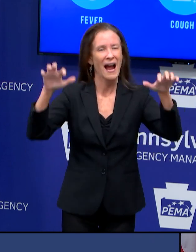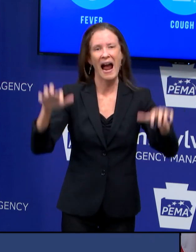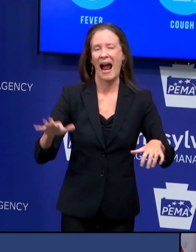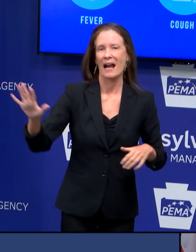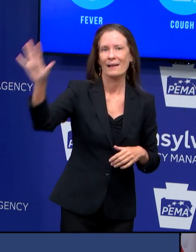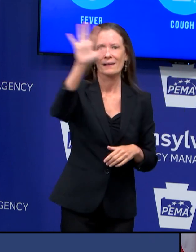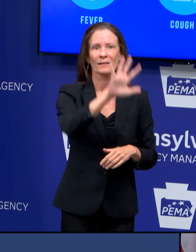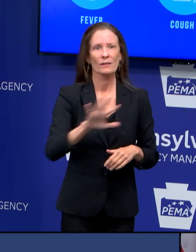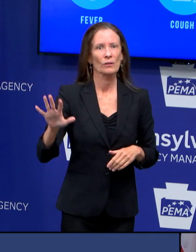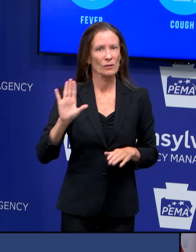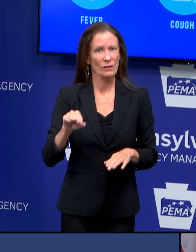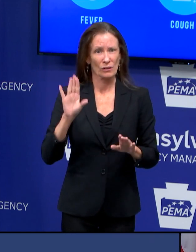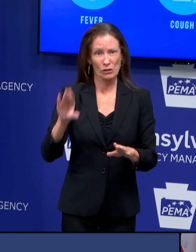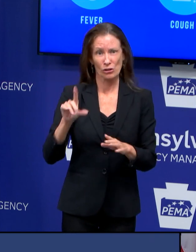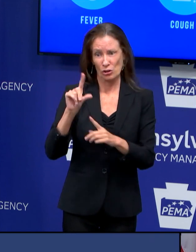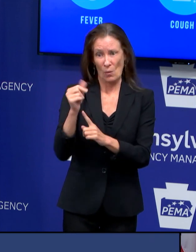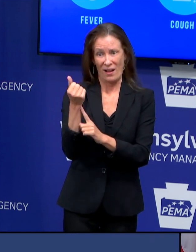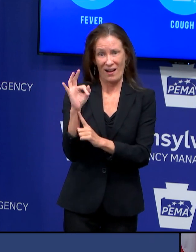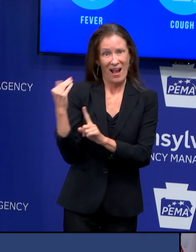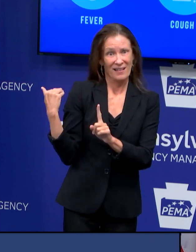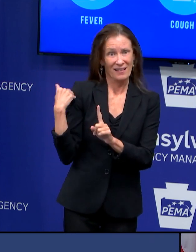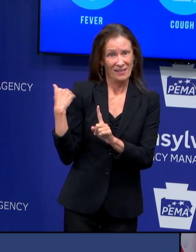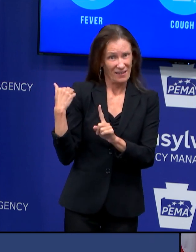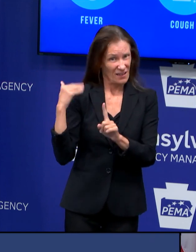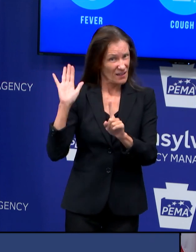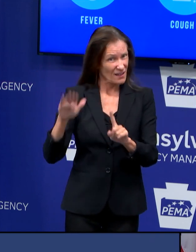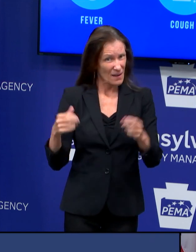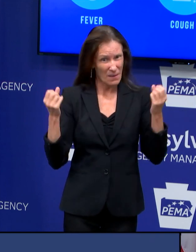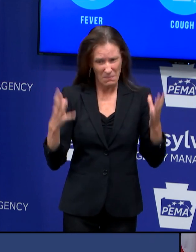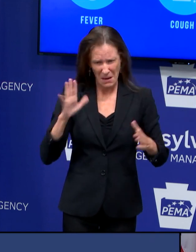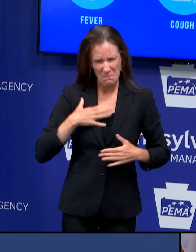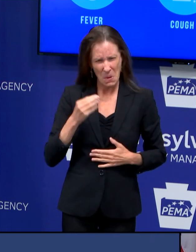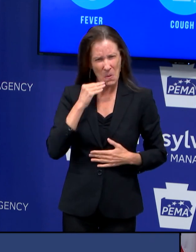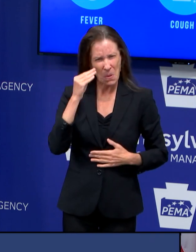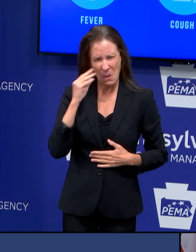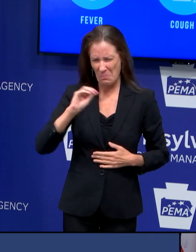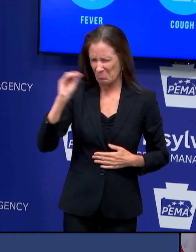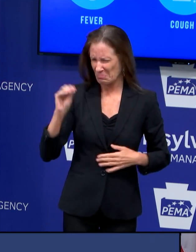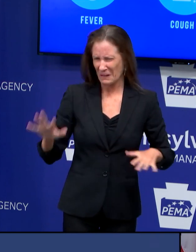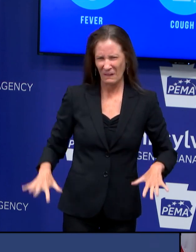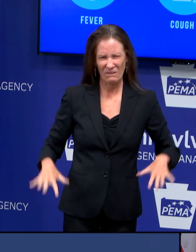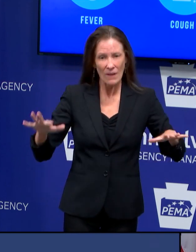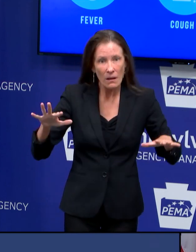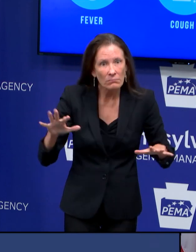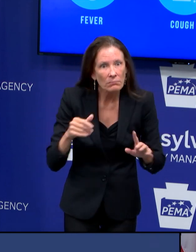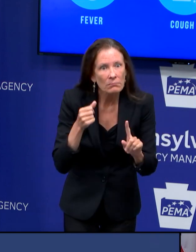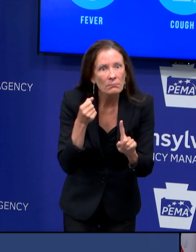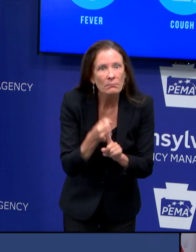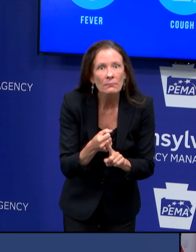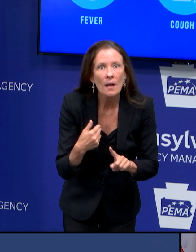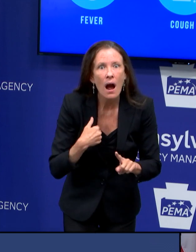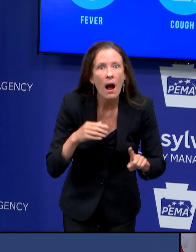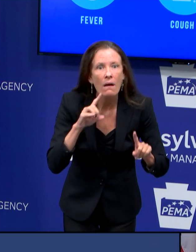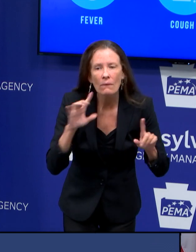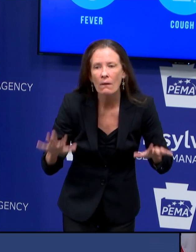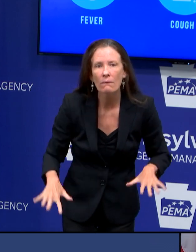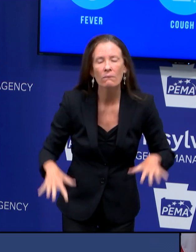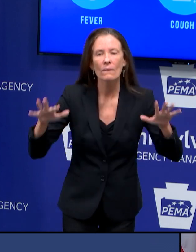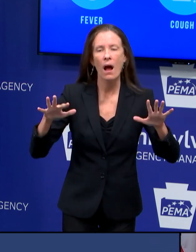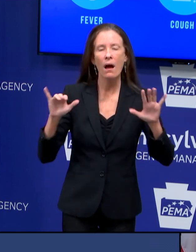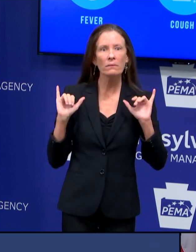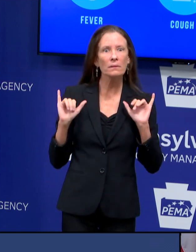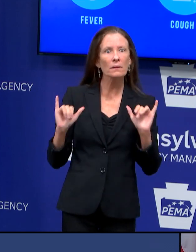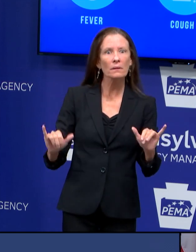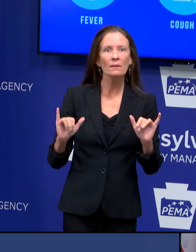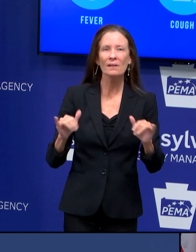us stories that they'd never seen flooding in their community, let alone in their individual neighborhoods. The fact that your home isn't in a flood